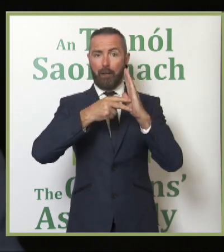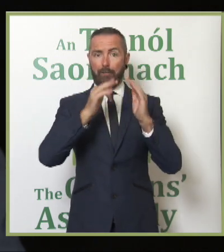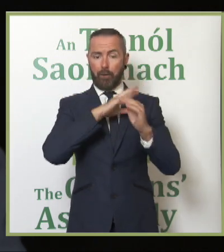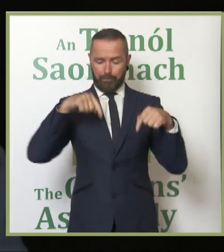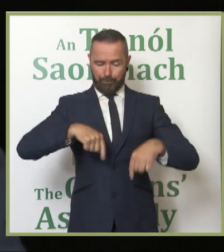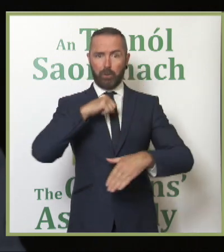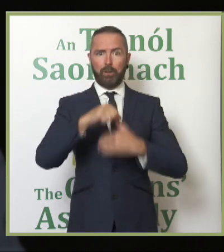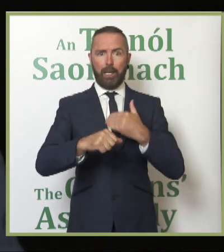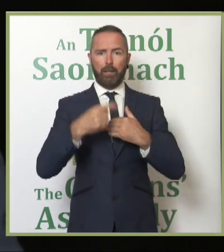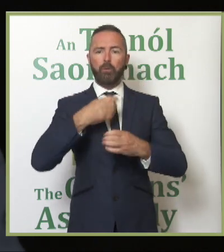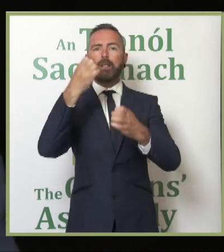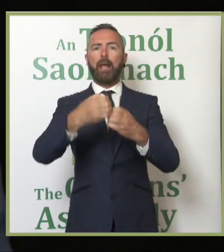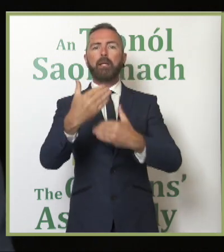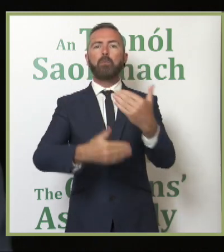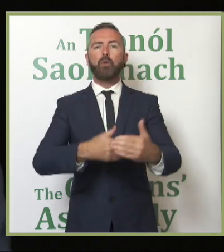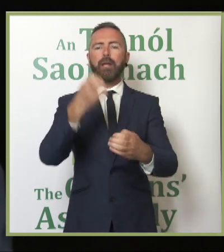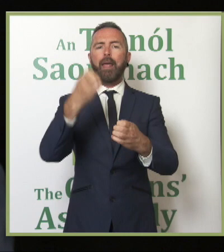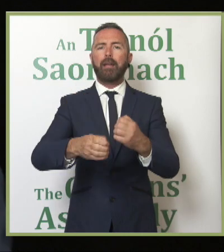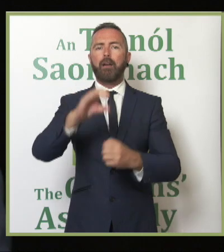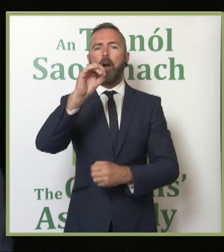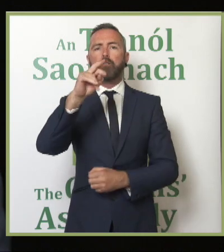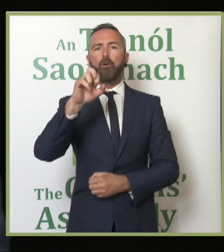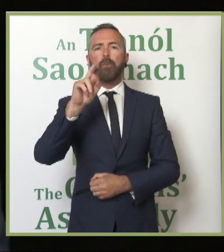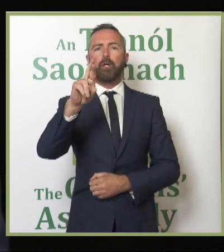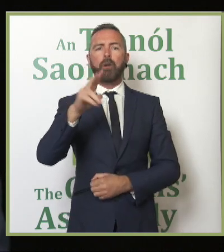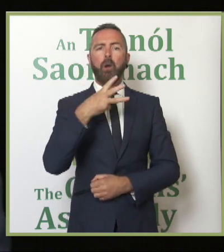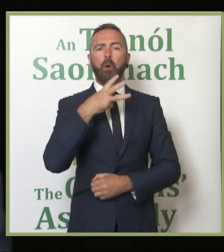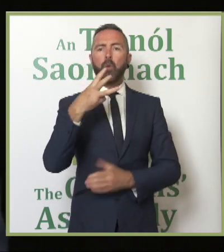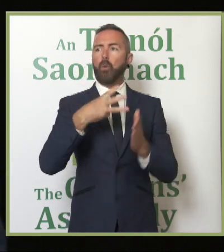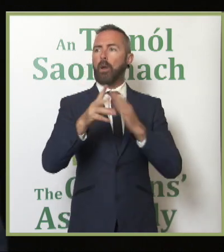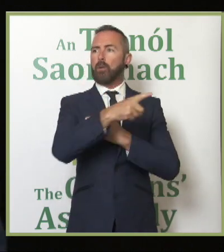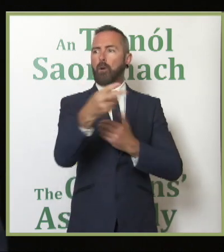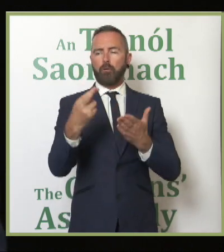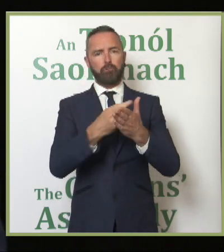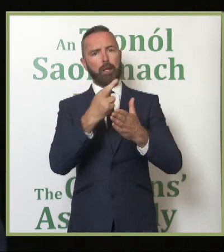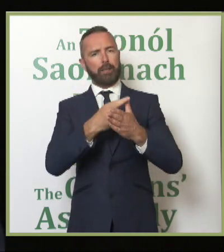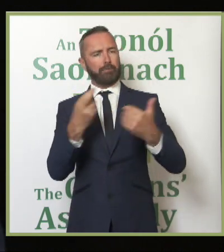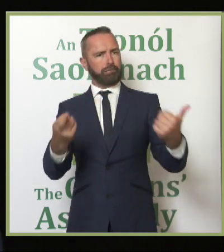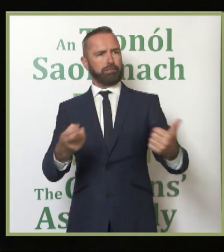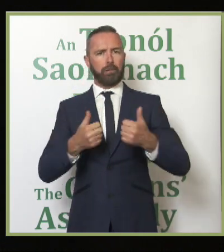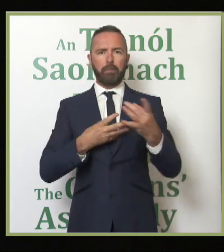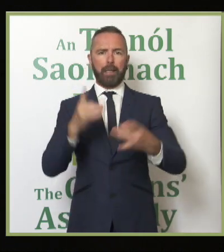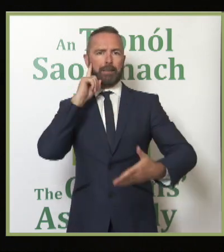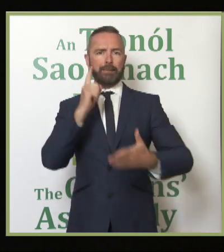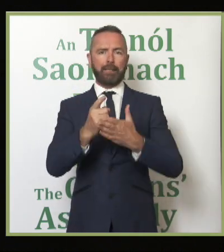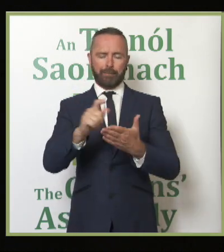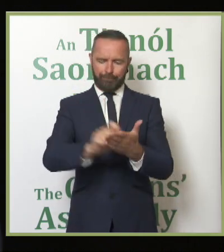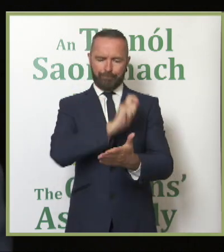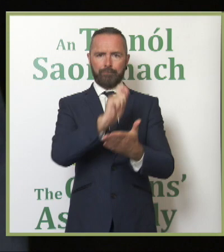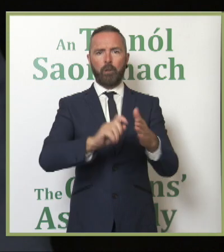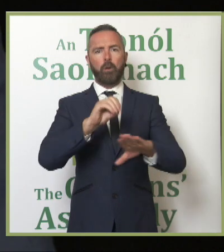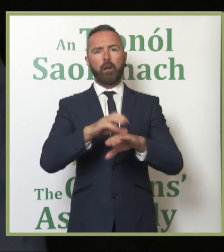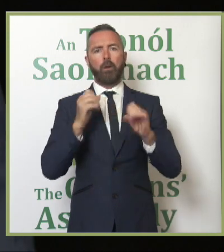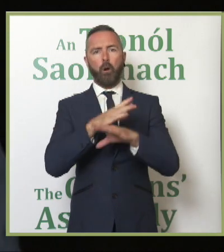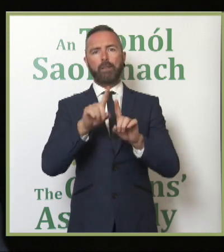the process at the end of October, which is when you will be ready and comfortable to make decisions and cast your votes on